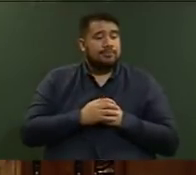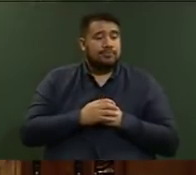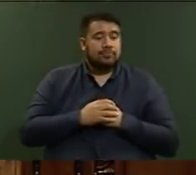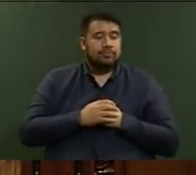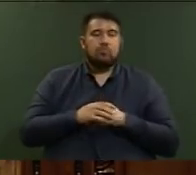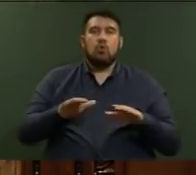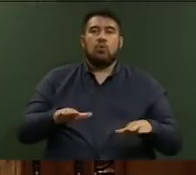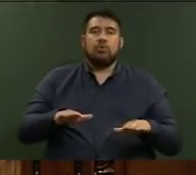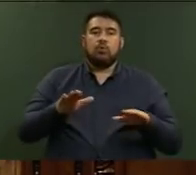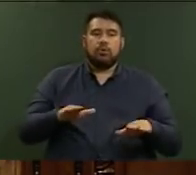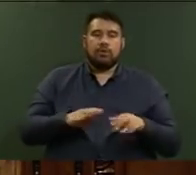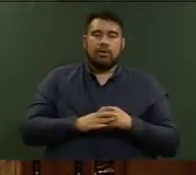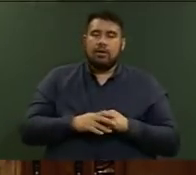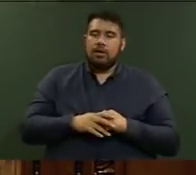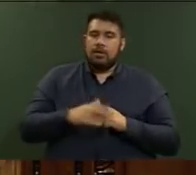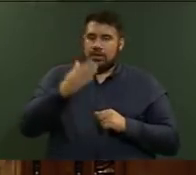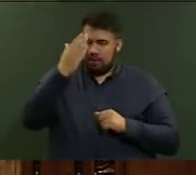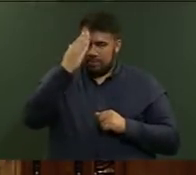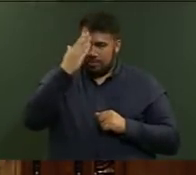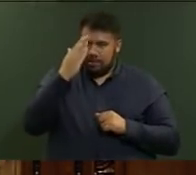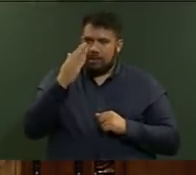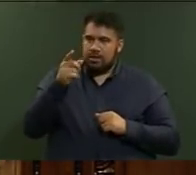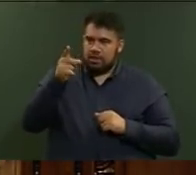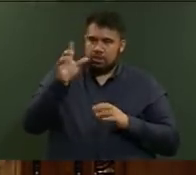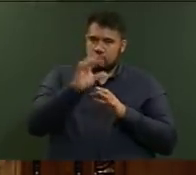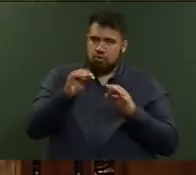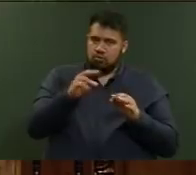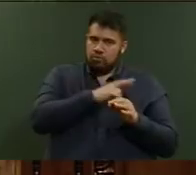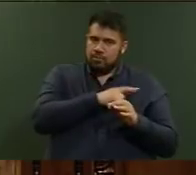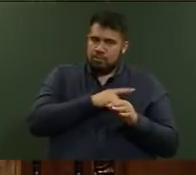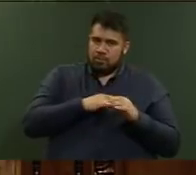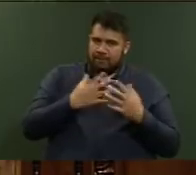The member does not have responsibility.